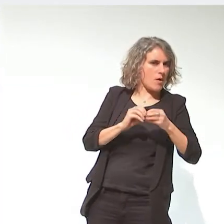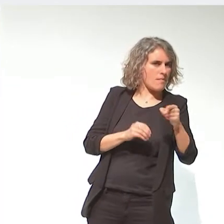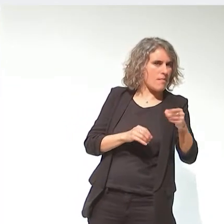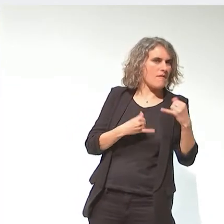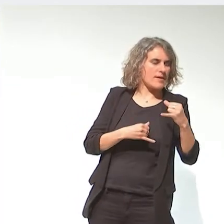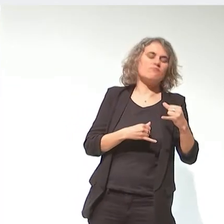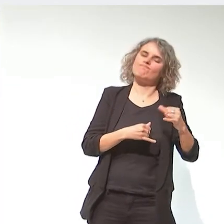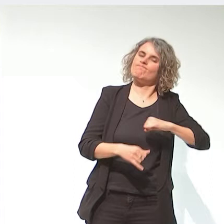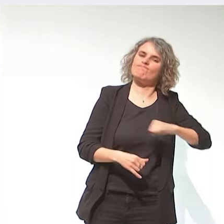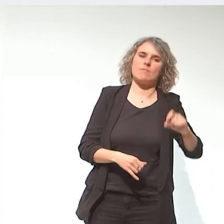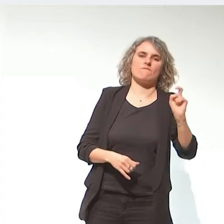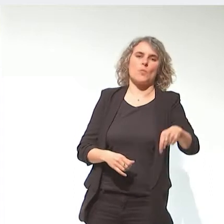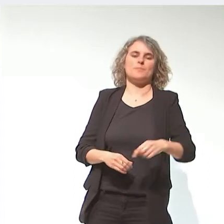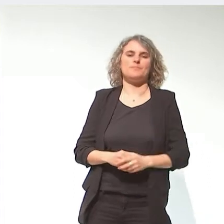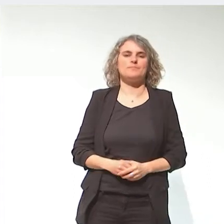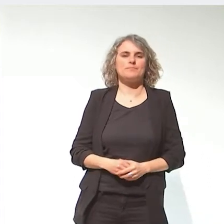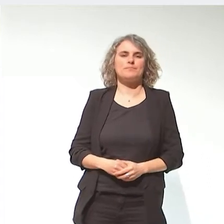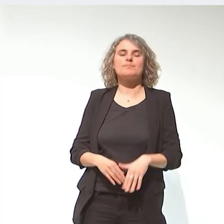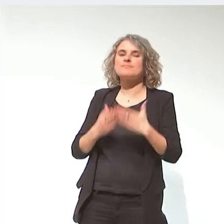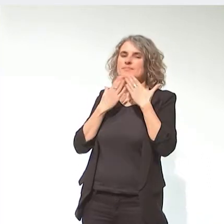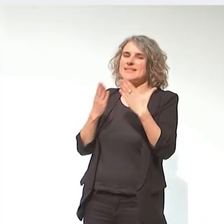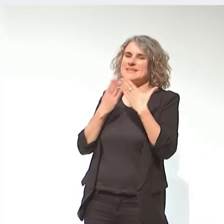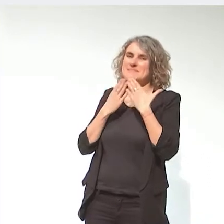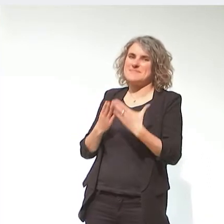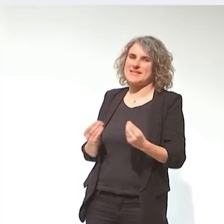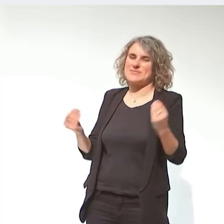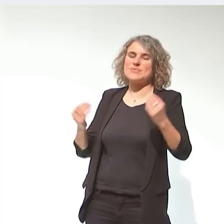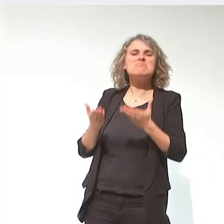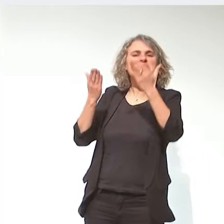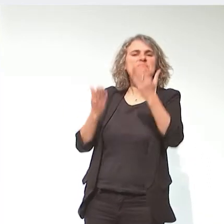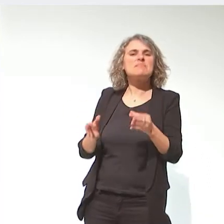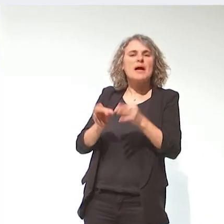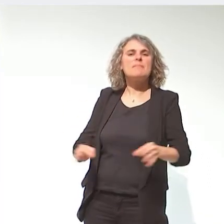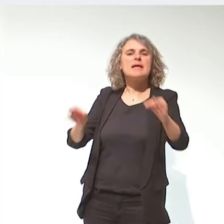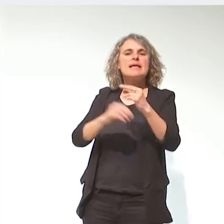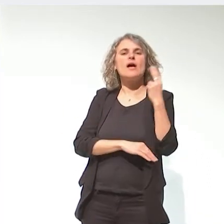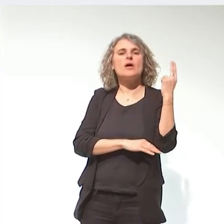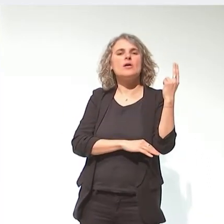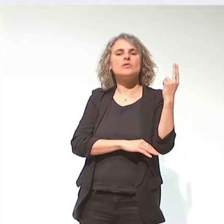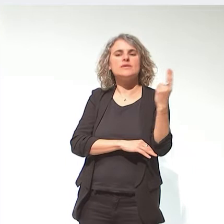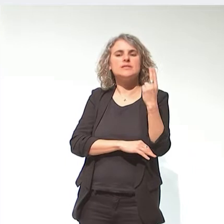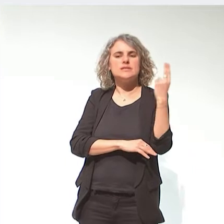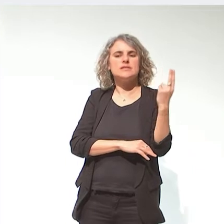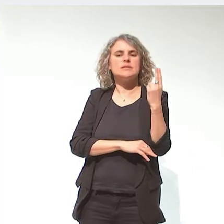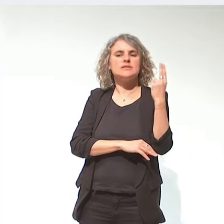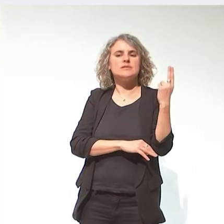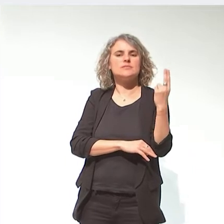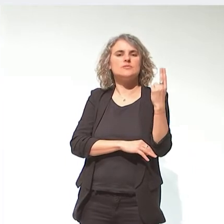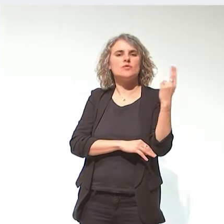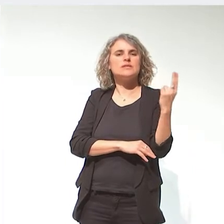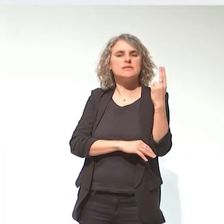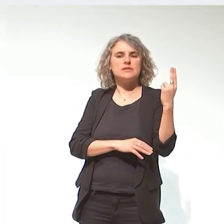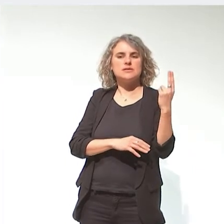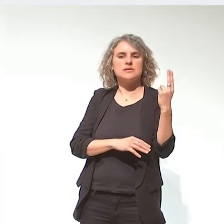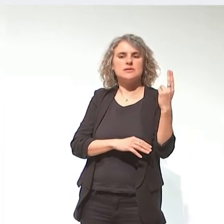that. Merci beaucoup. Thank you very much. What about Slovenia in terms of problems that